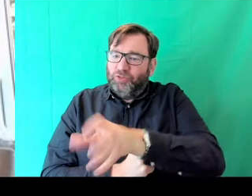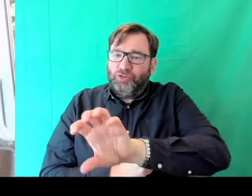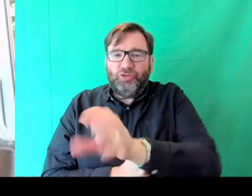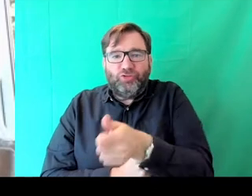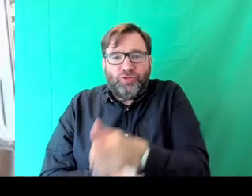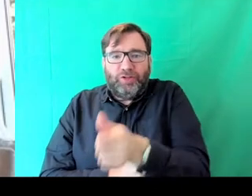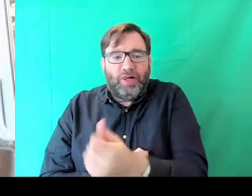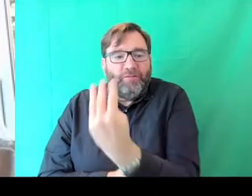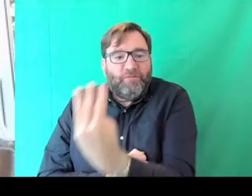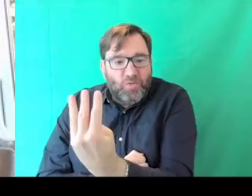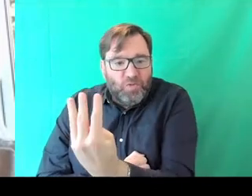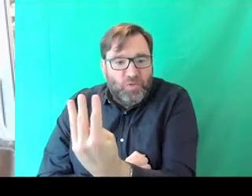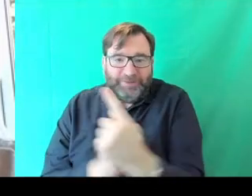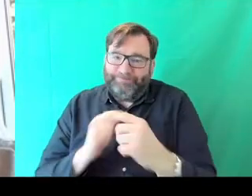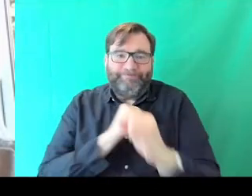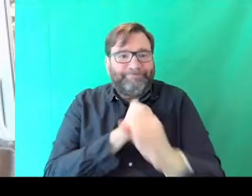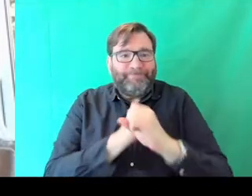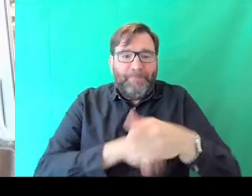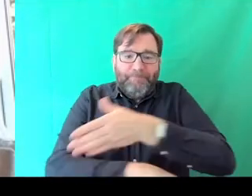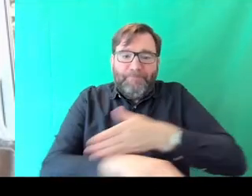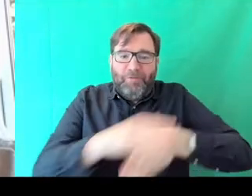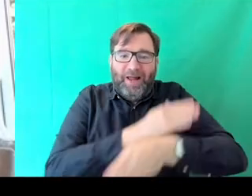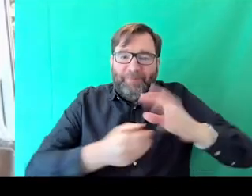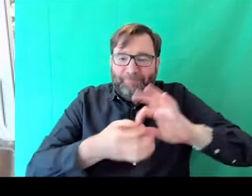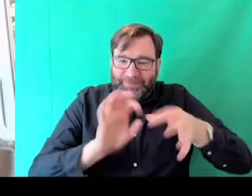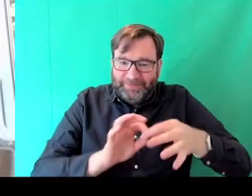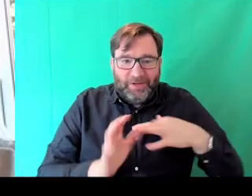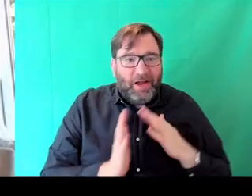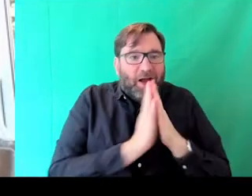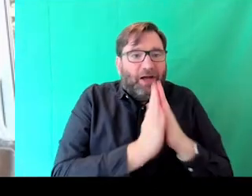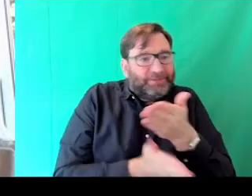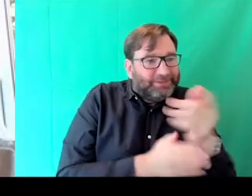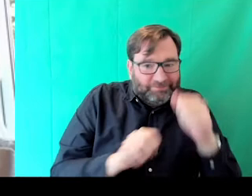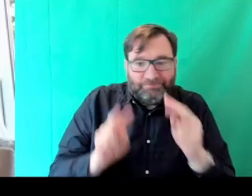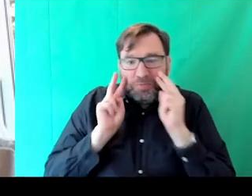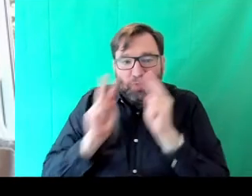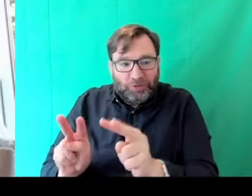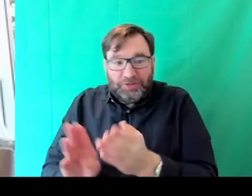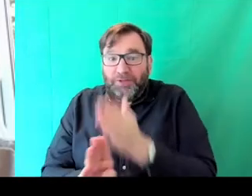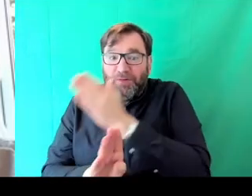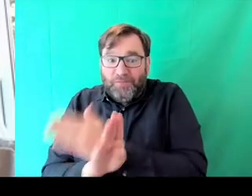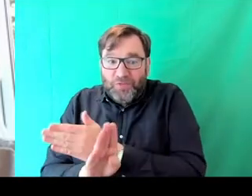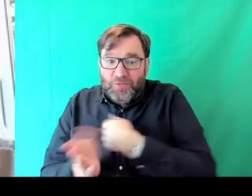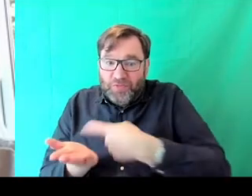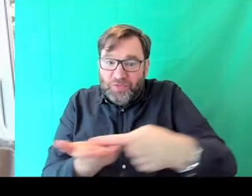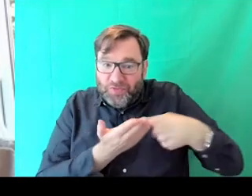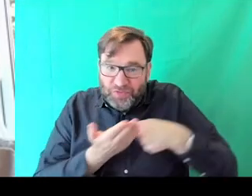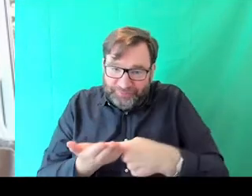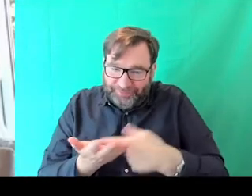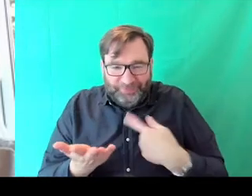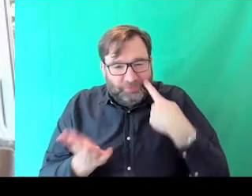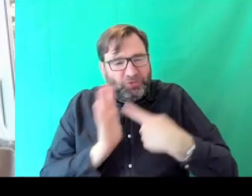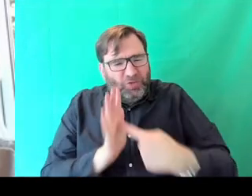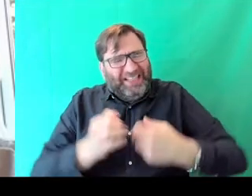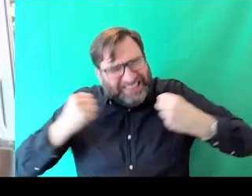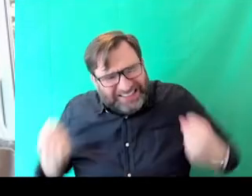game as a Paralympic athlete. And then there was a particular moment where Kylie Grimes, who's a wheelchair rugby